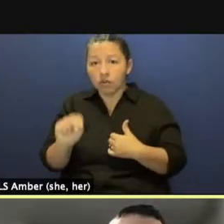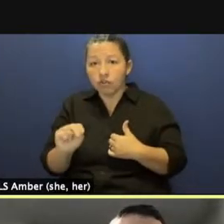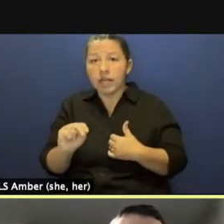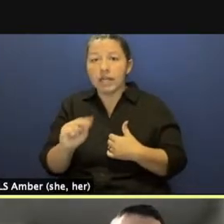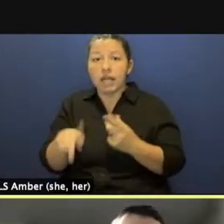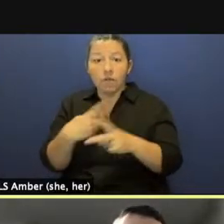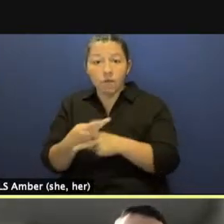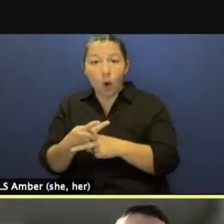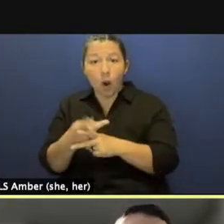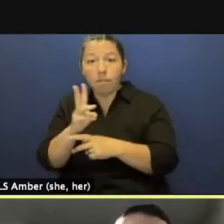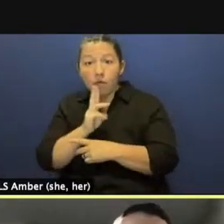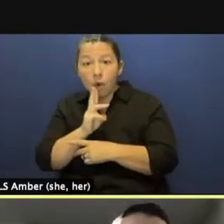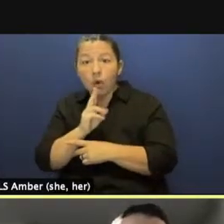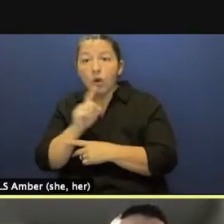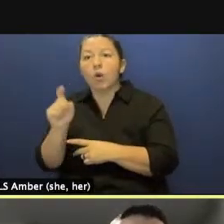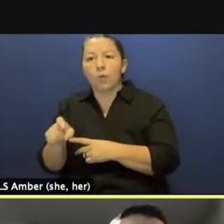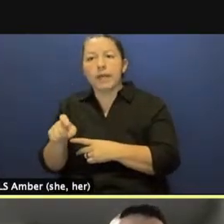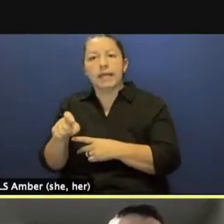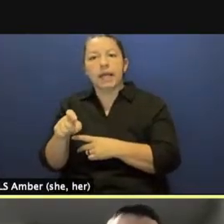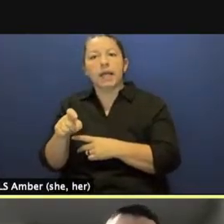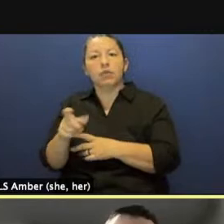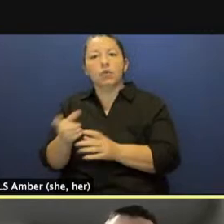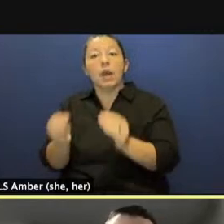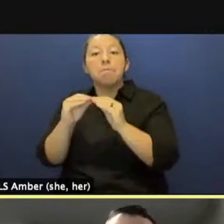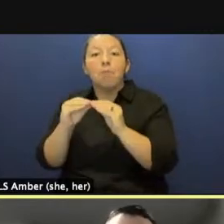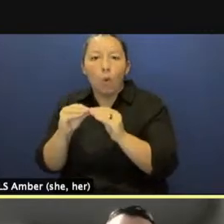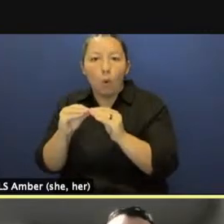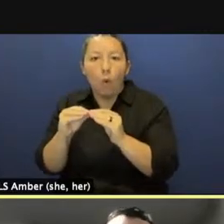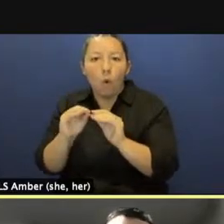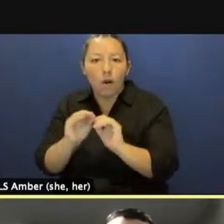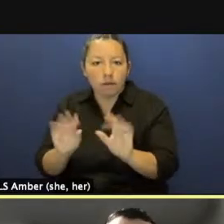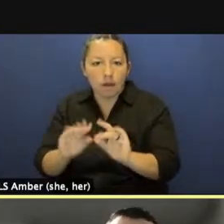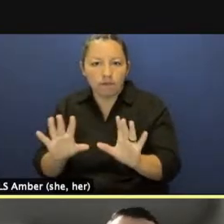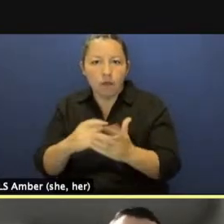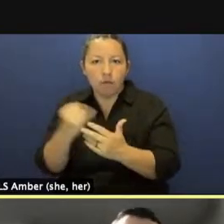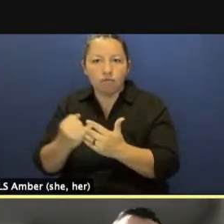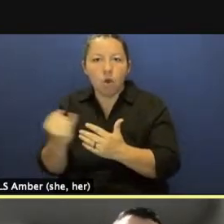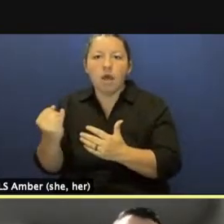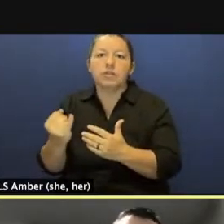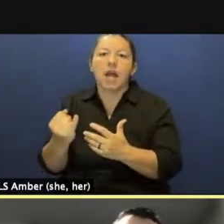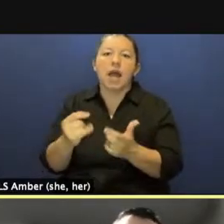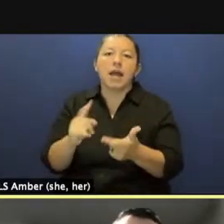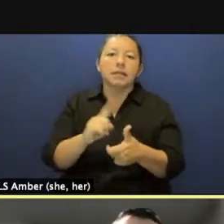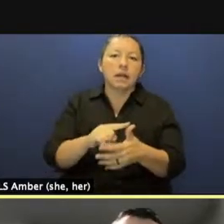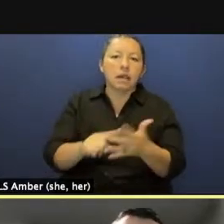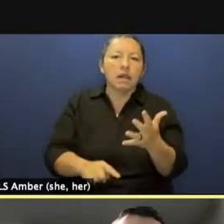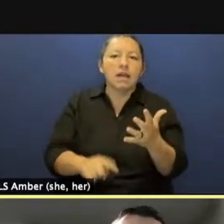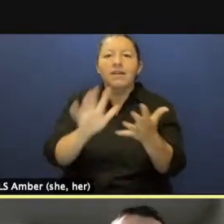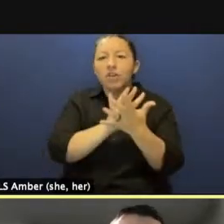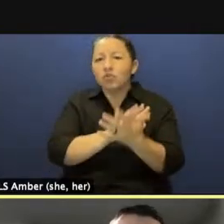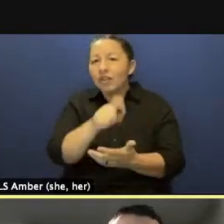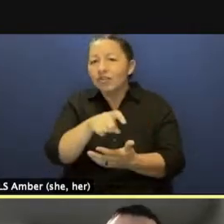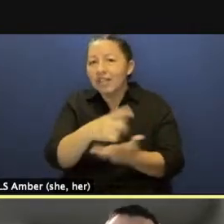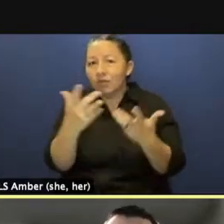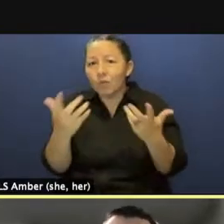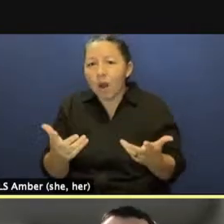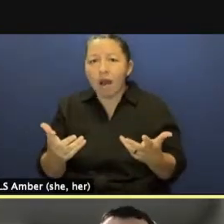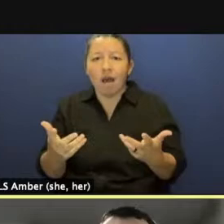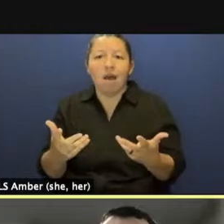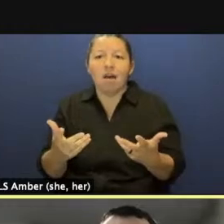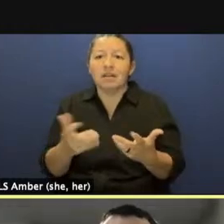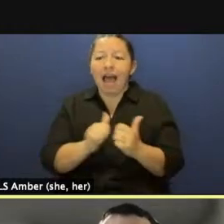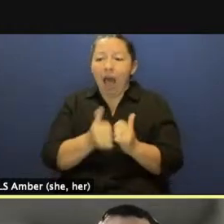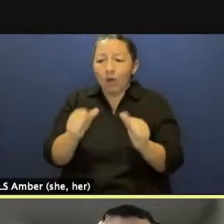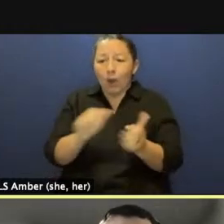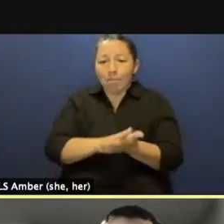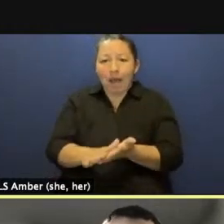course, purify this product and understand what are the impurity levels, what are the filtration needs, and if we have a